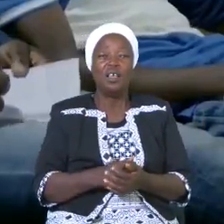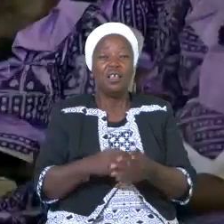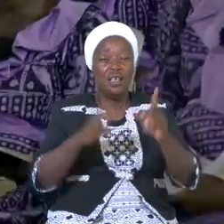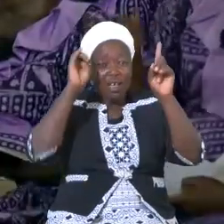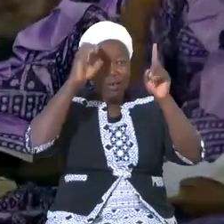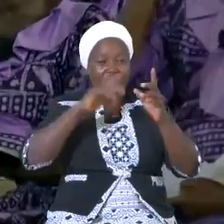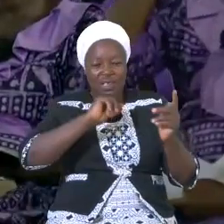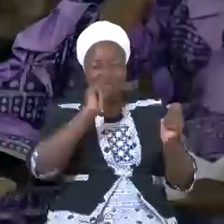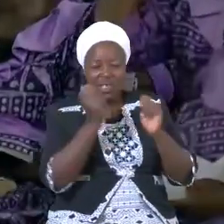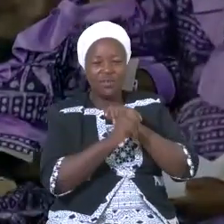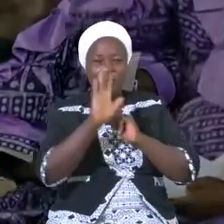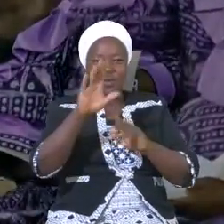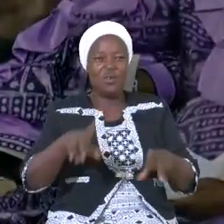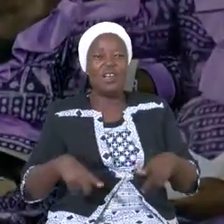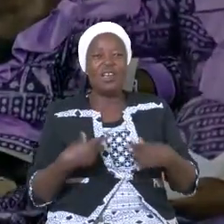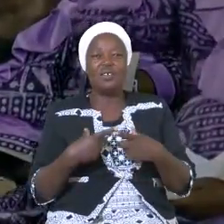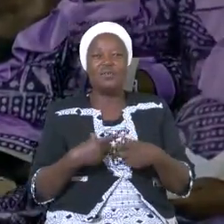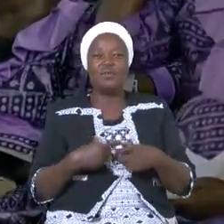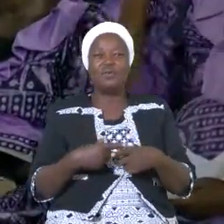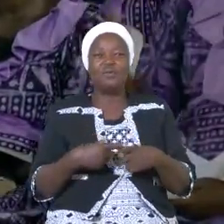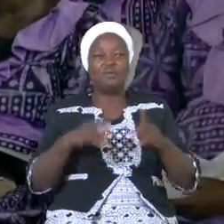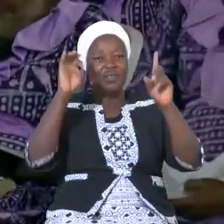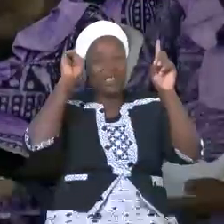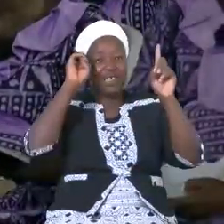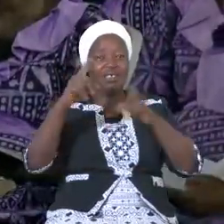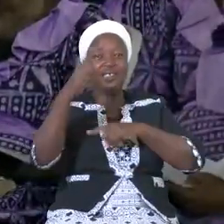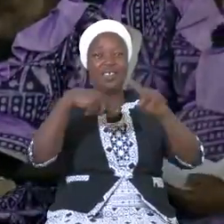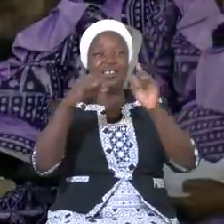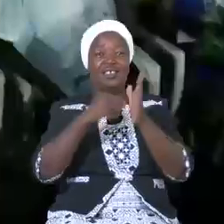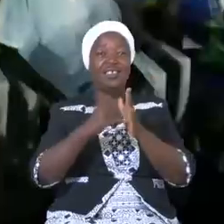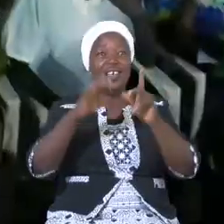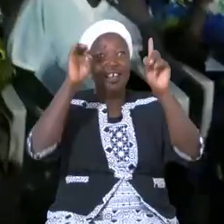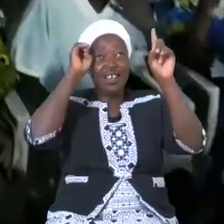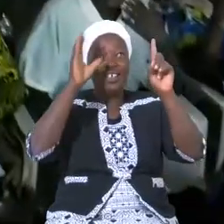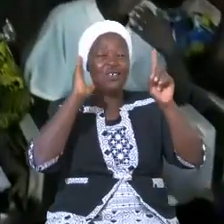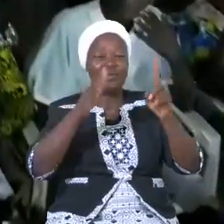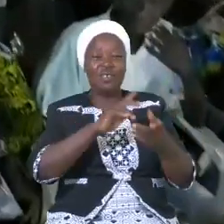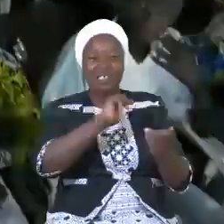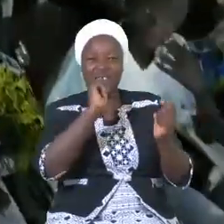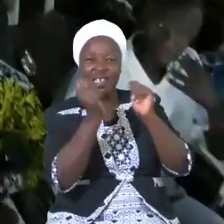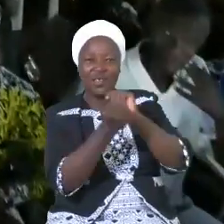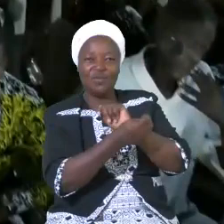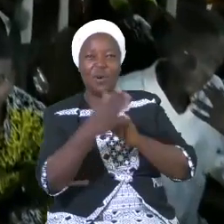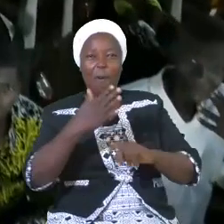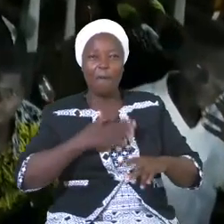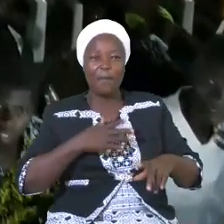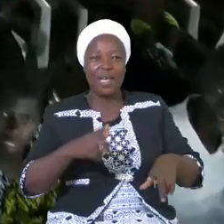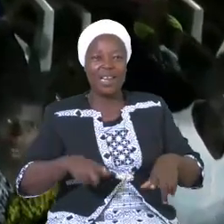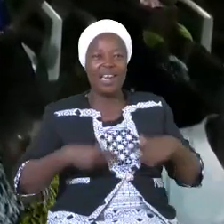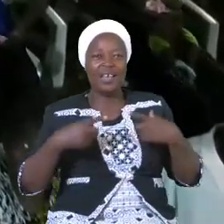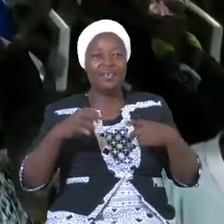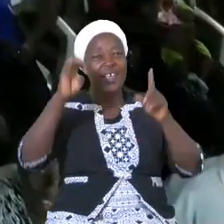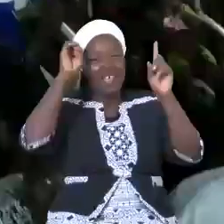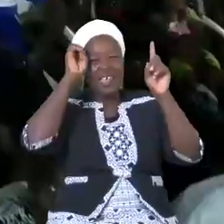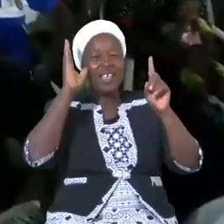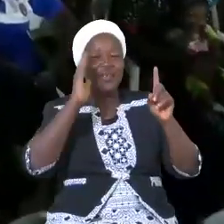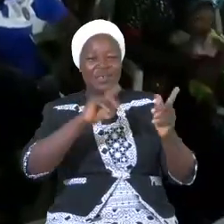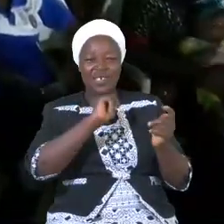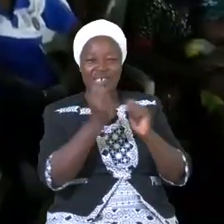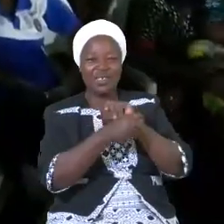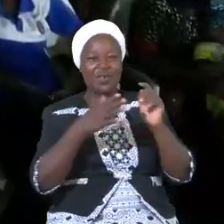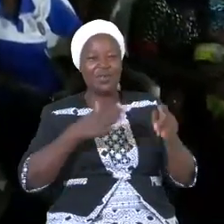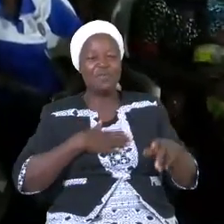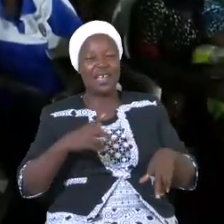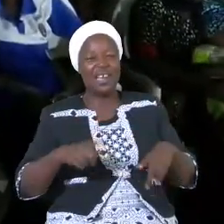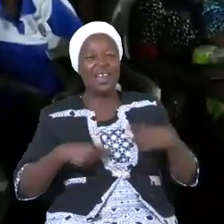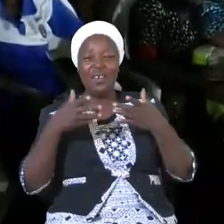life it will transform my life he will transform my life let